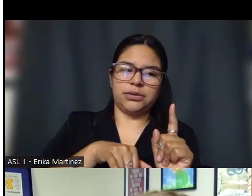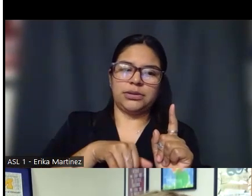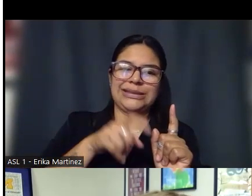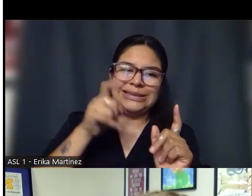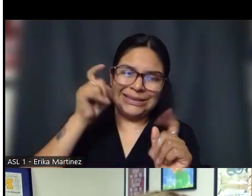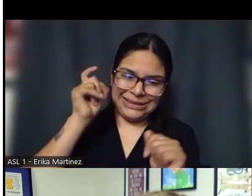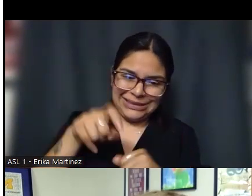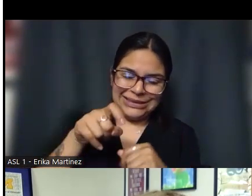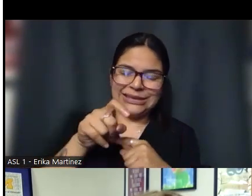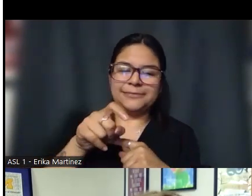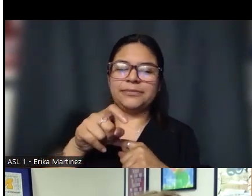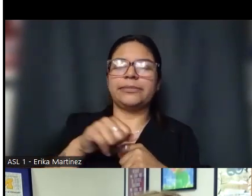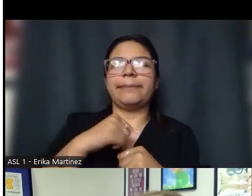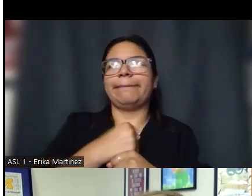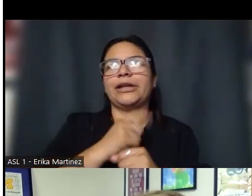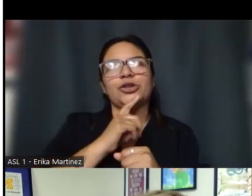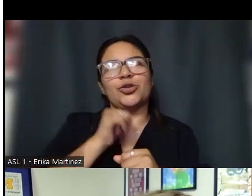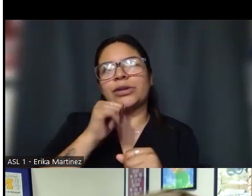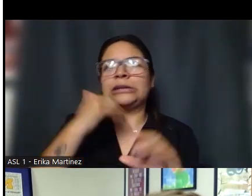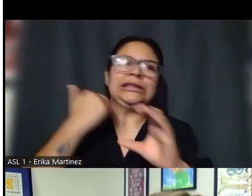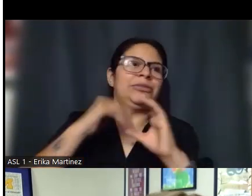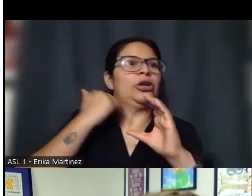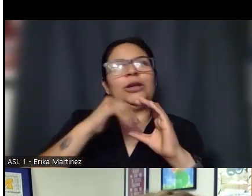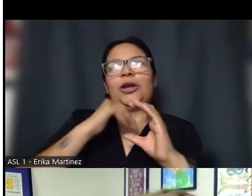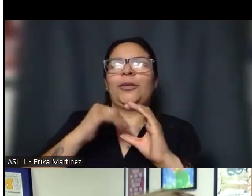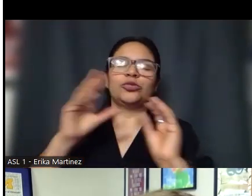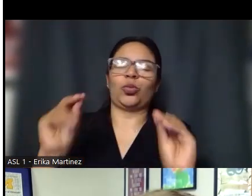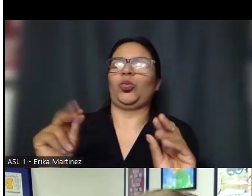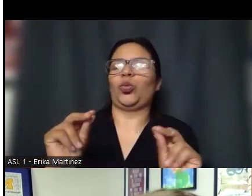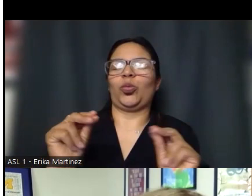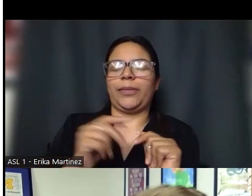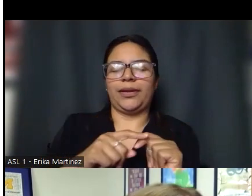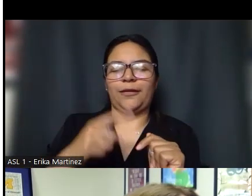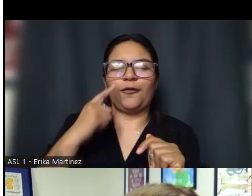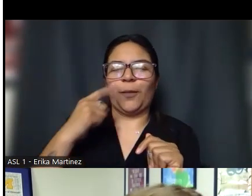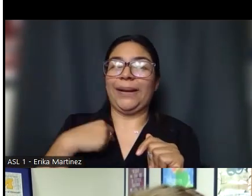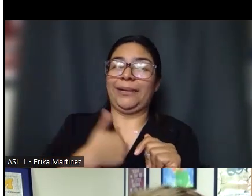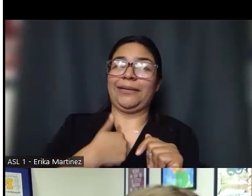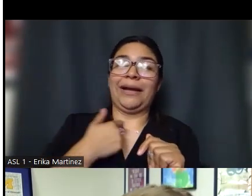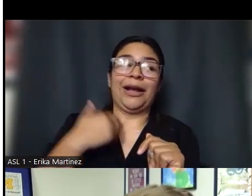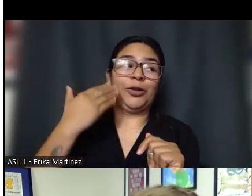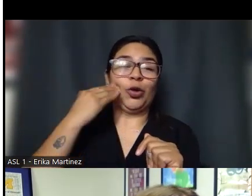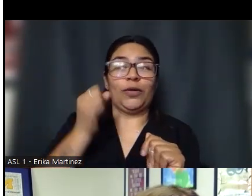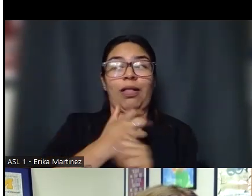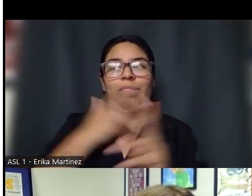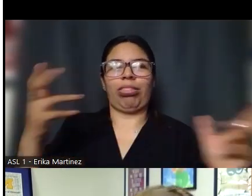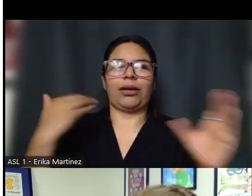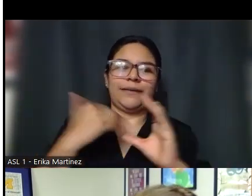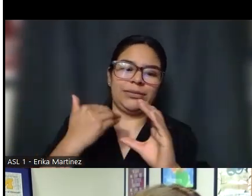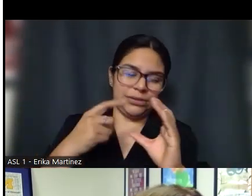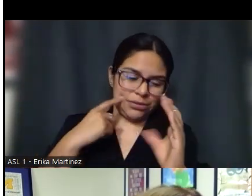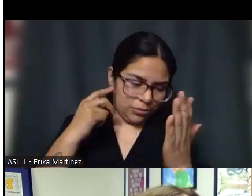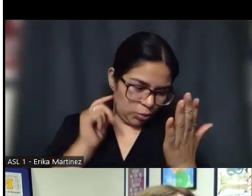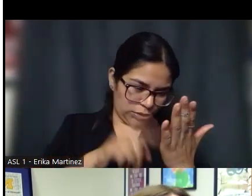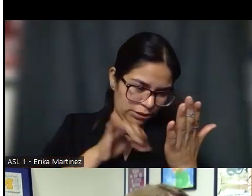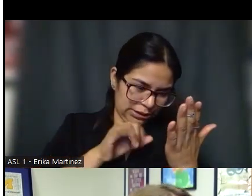needs and making sure that we're not flooding your emails. Because I know, like myself, many of you get tons of emails, and when you get multiple emails